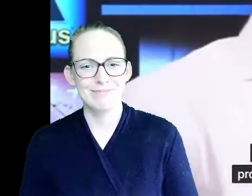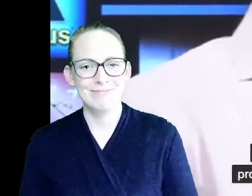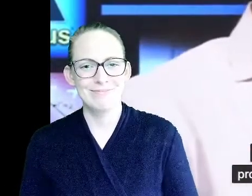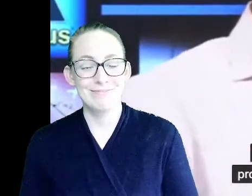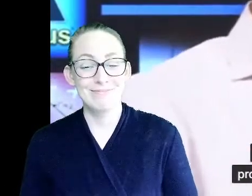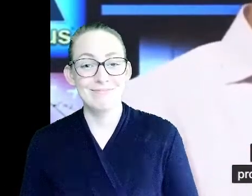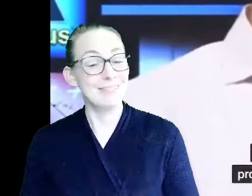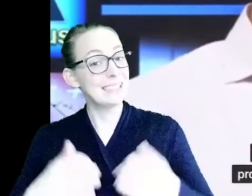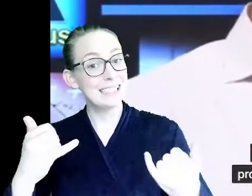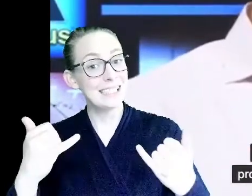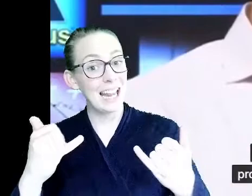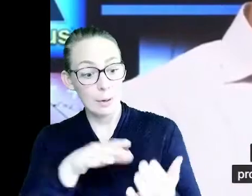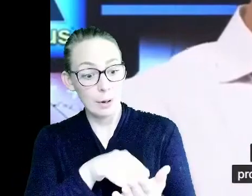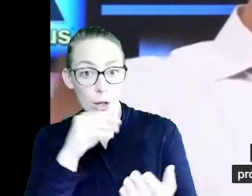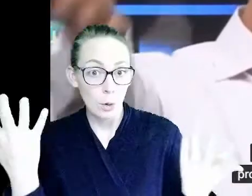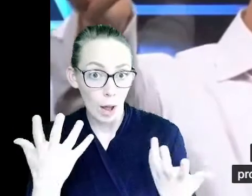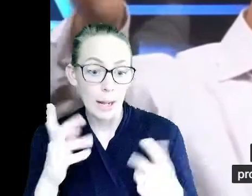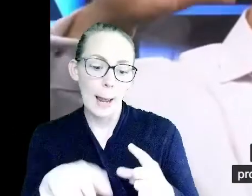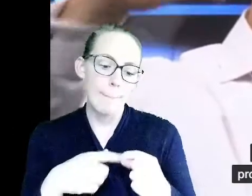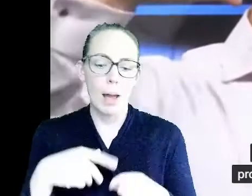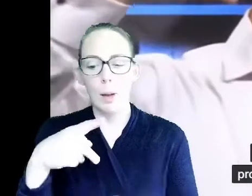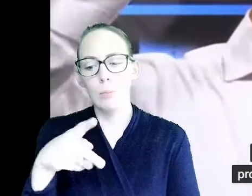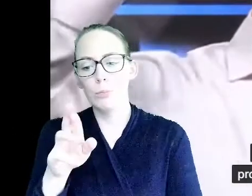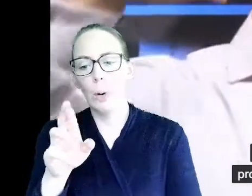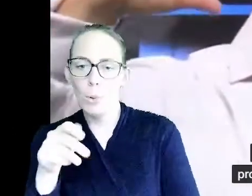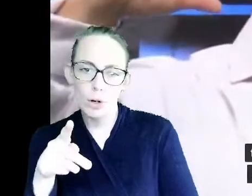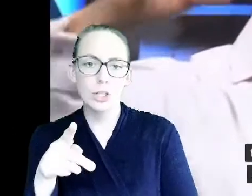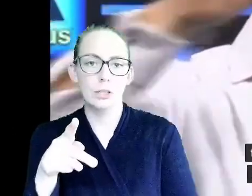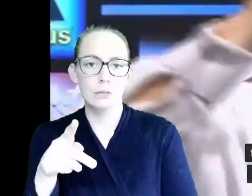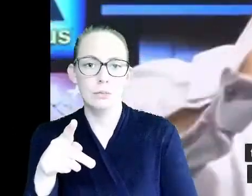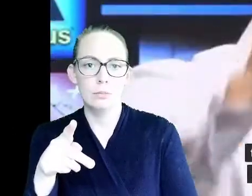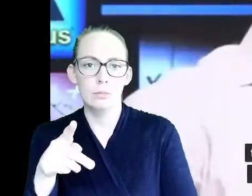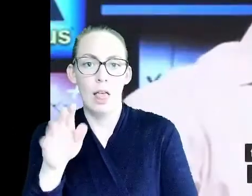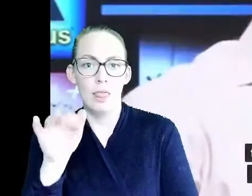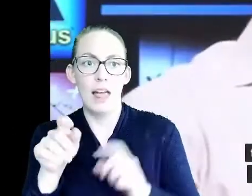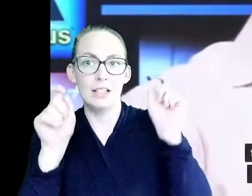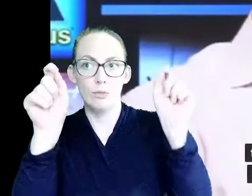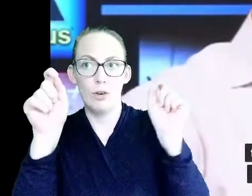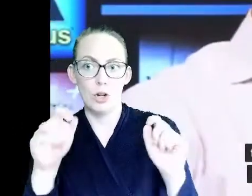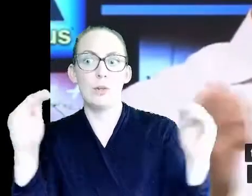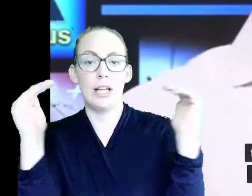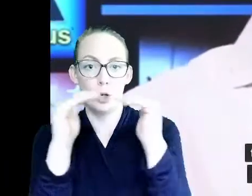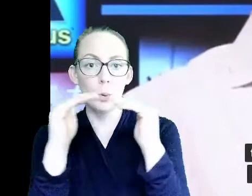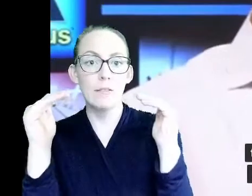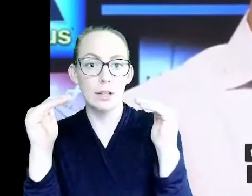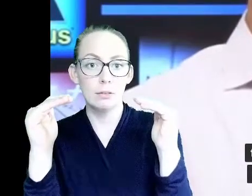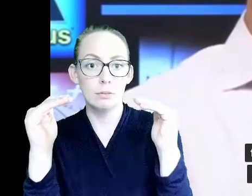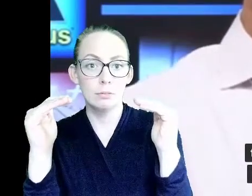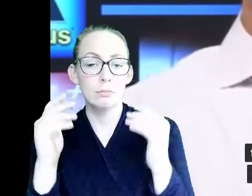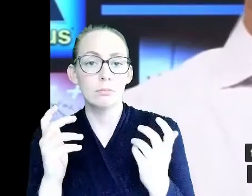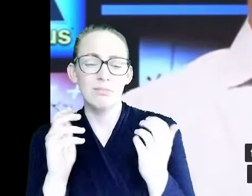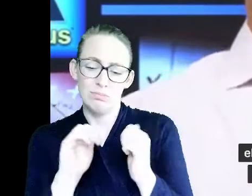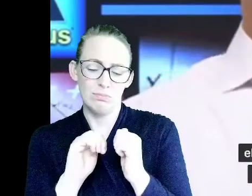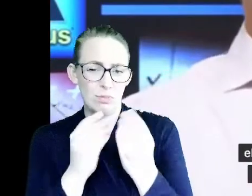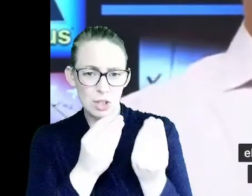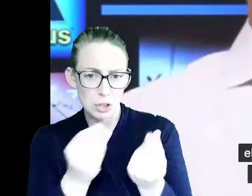So today we learned about proportions, how proportions are ratios that are equivalent. And in order to solve for them,